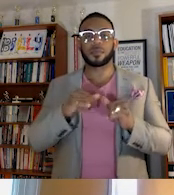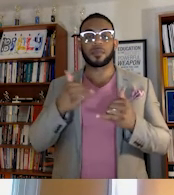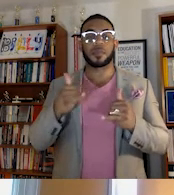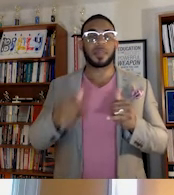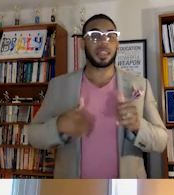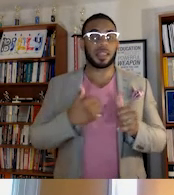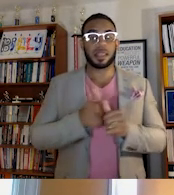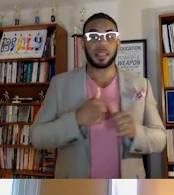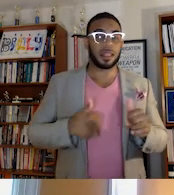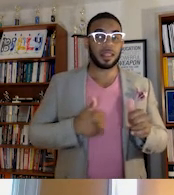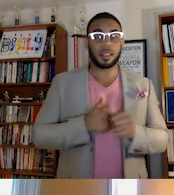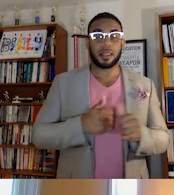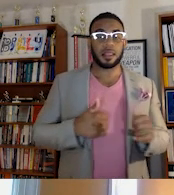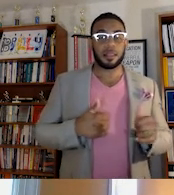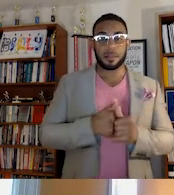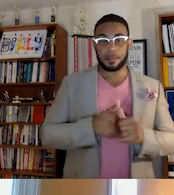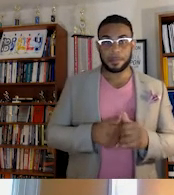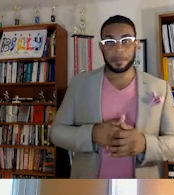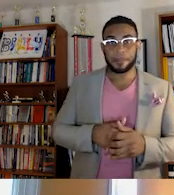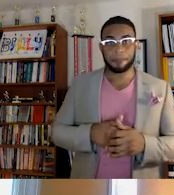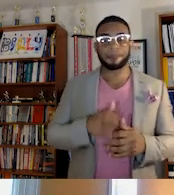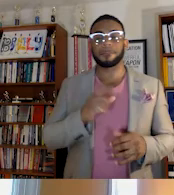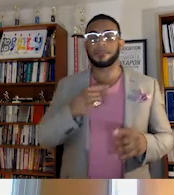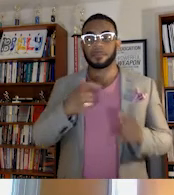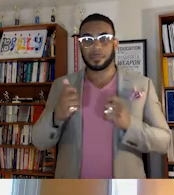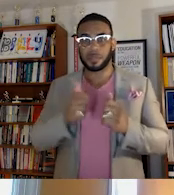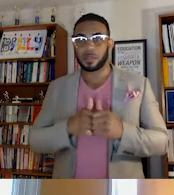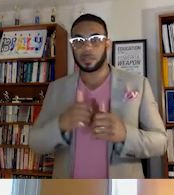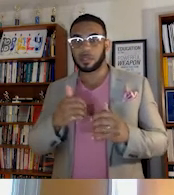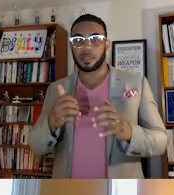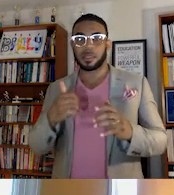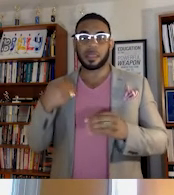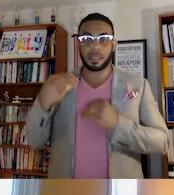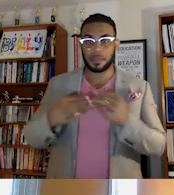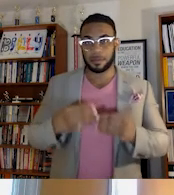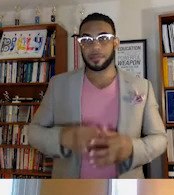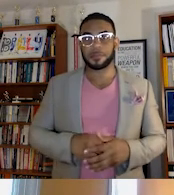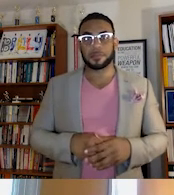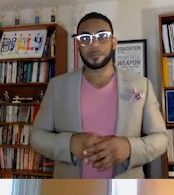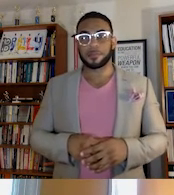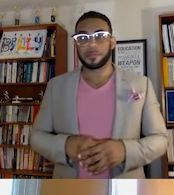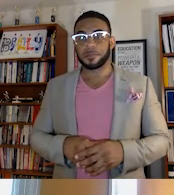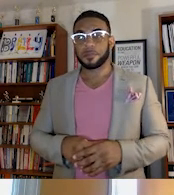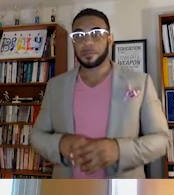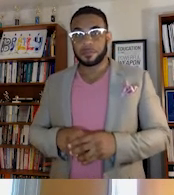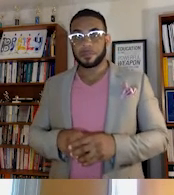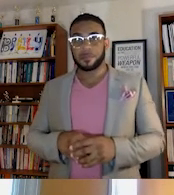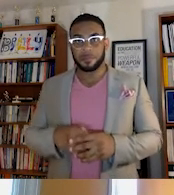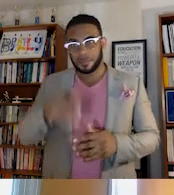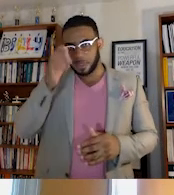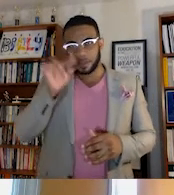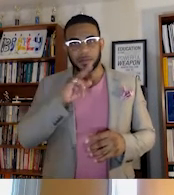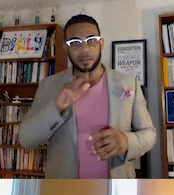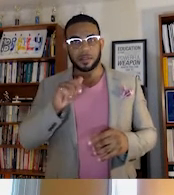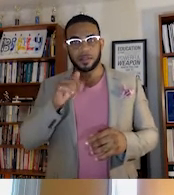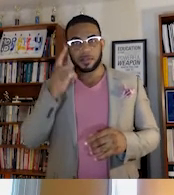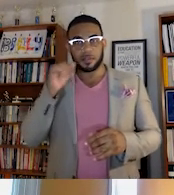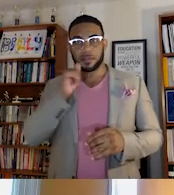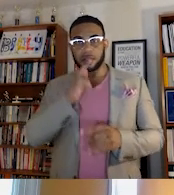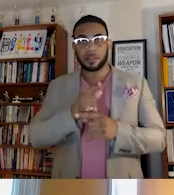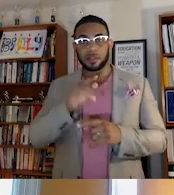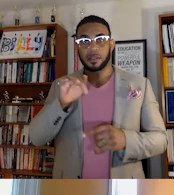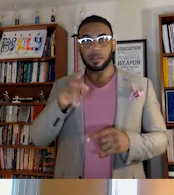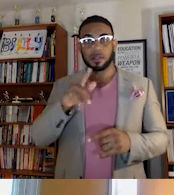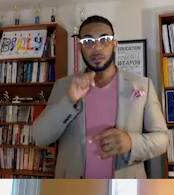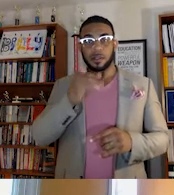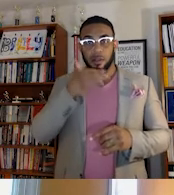up. And we've been dealing with kind of hand-me-downs. And God bless Sister Parks. We're grateful